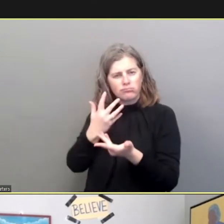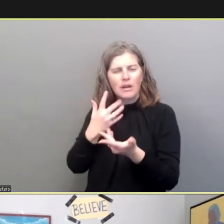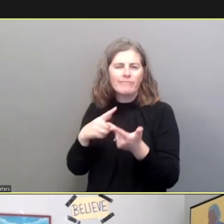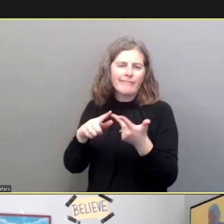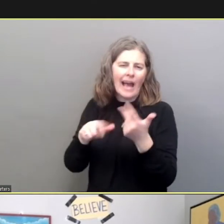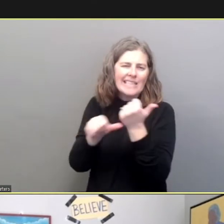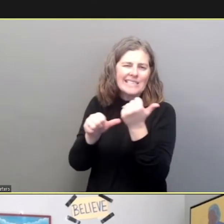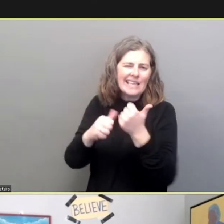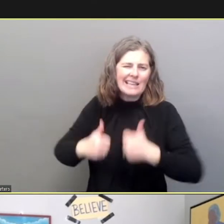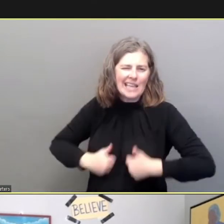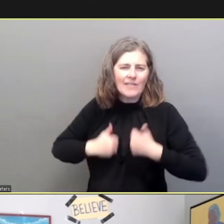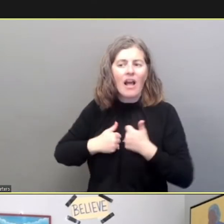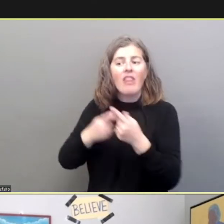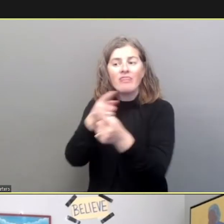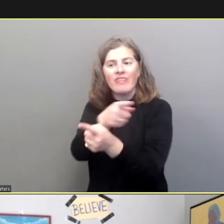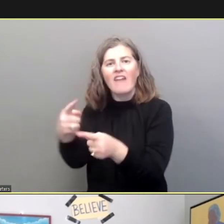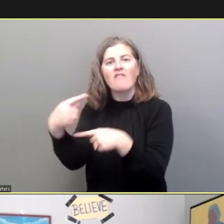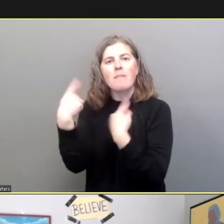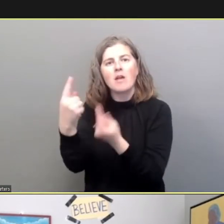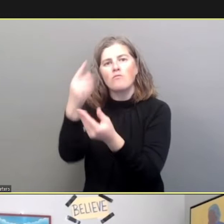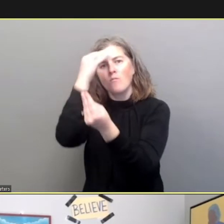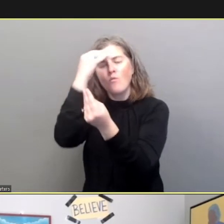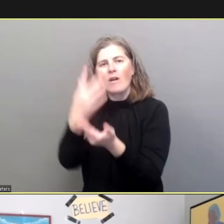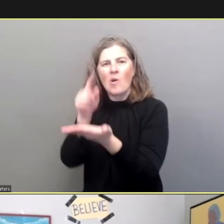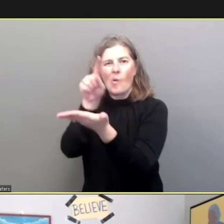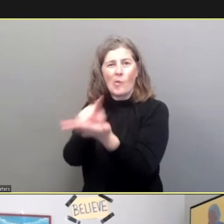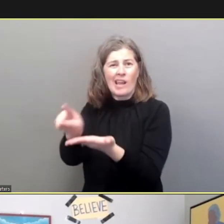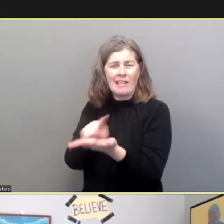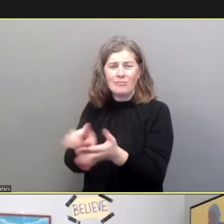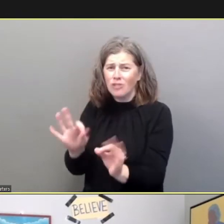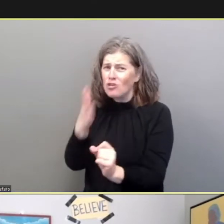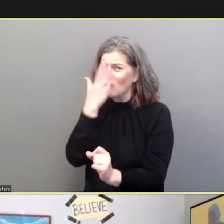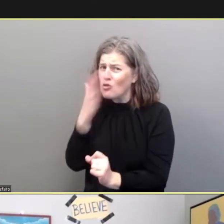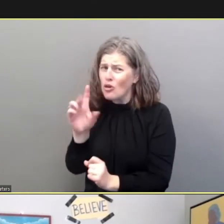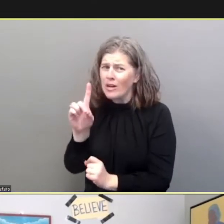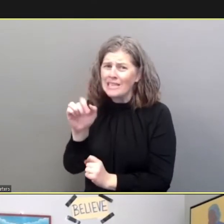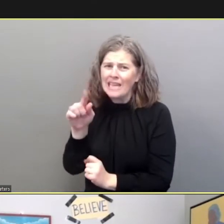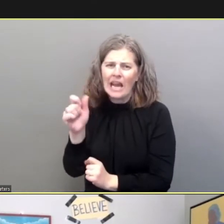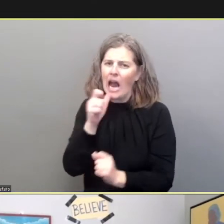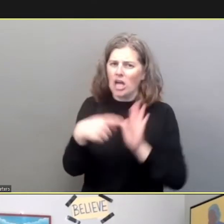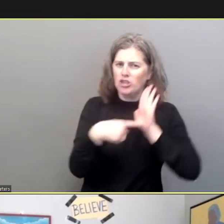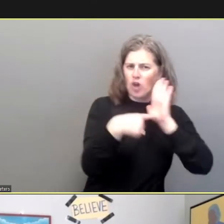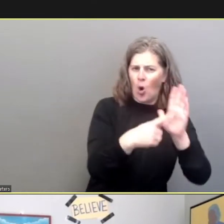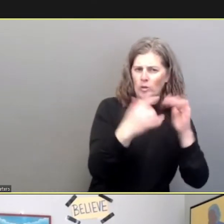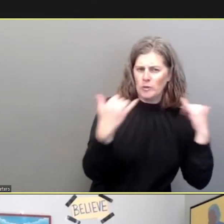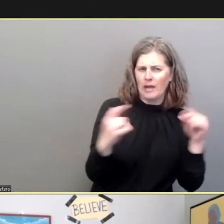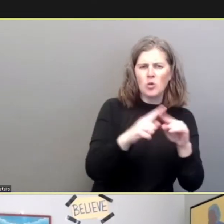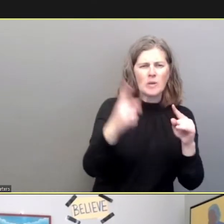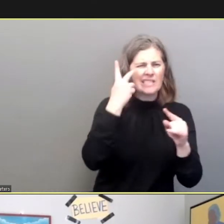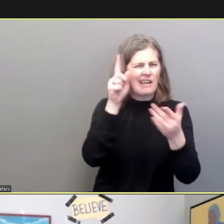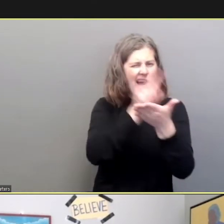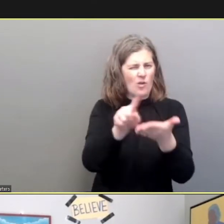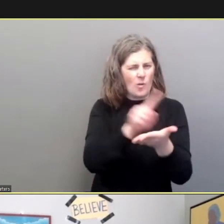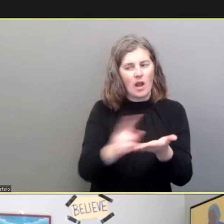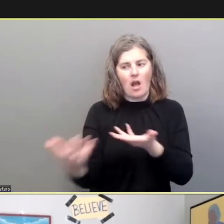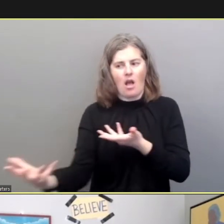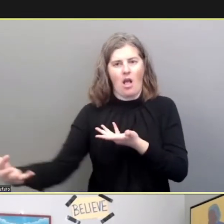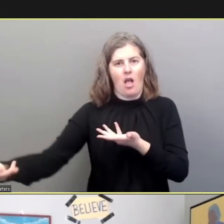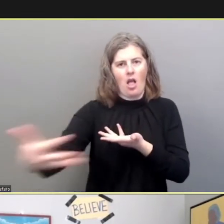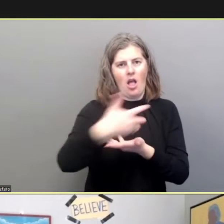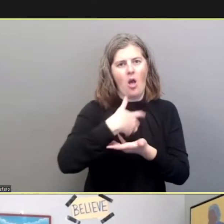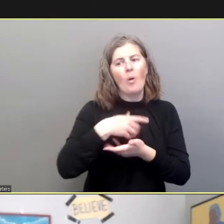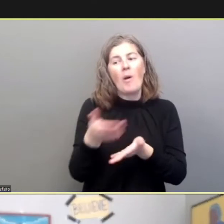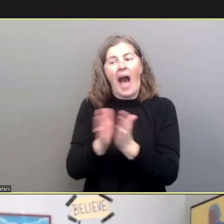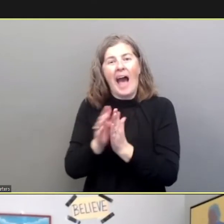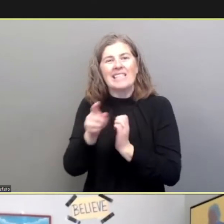facilities. They've been reporting weekly. We've gotten great data from them. We didn't share it with you today. You've seen it every week. We'll probably have them report